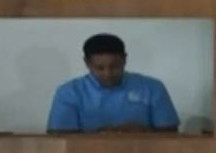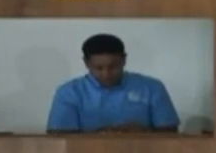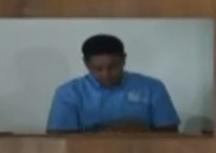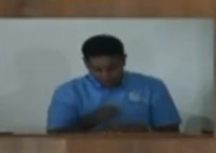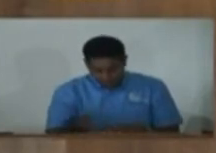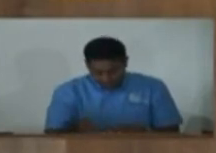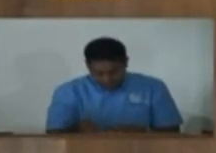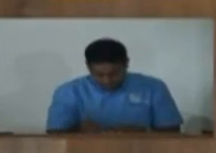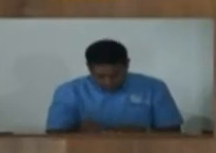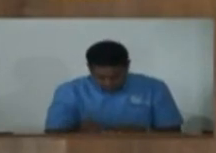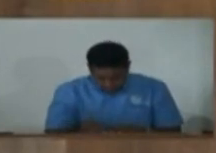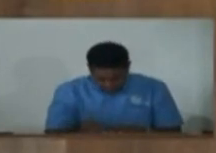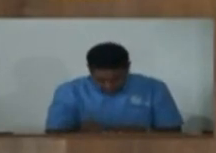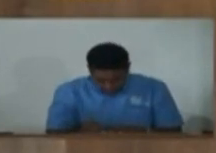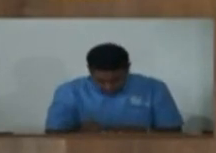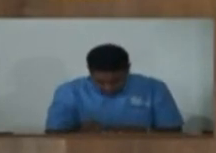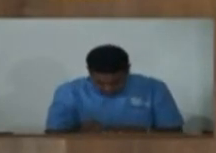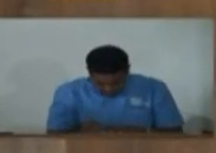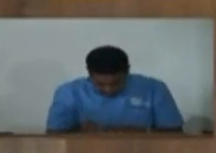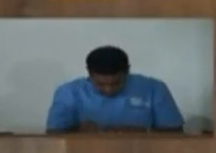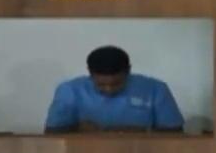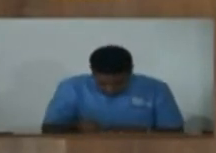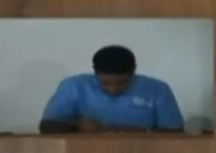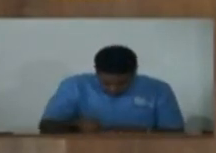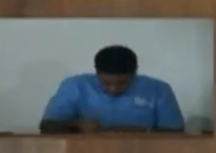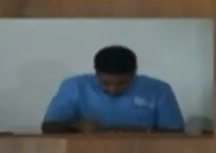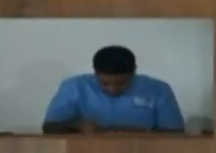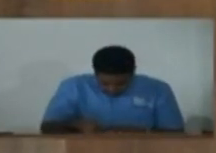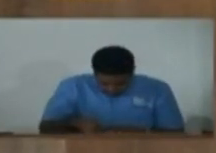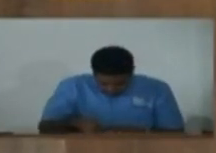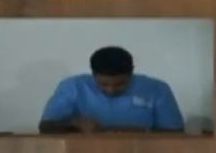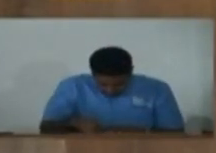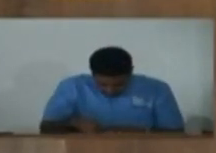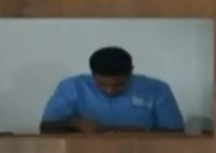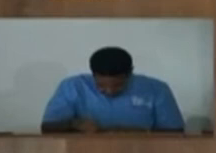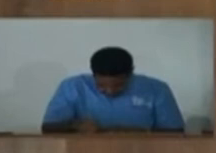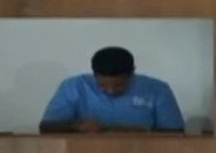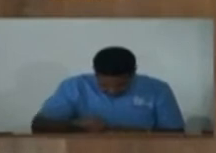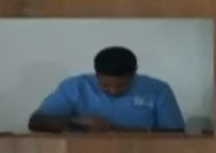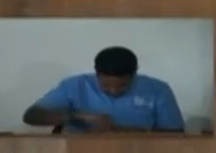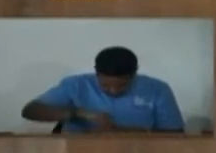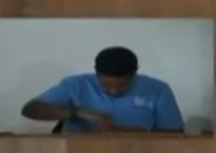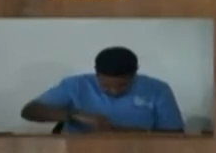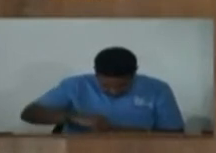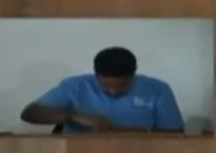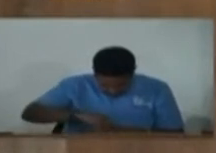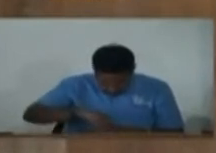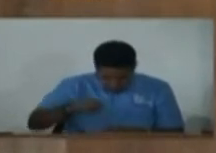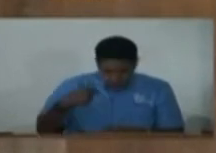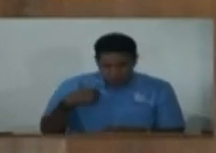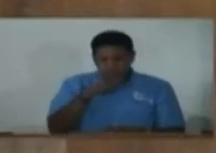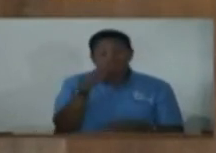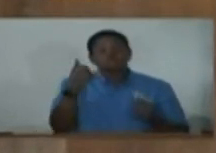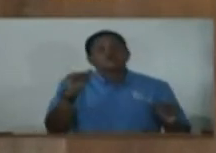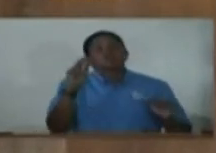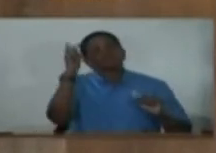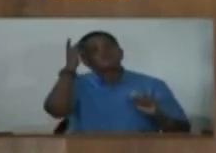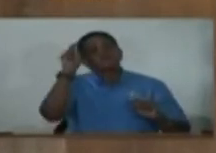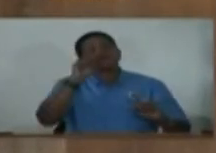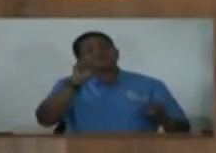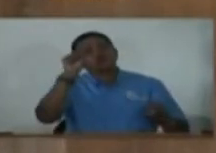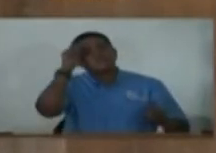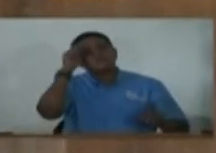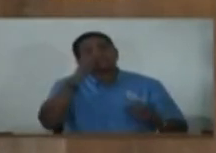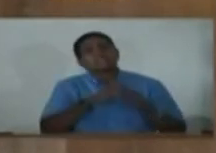politicize the response of the government to a very difficult situation. I acknowledge that it's a